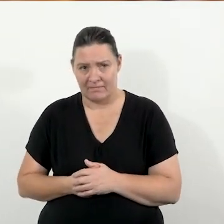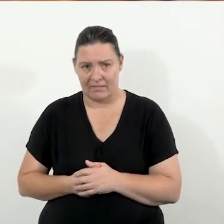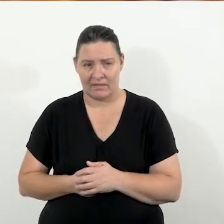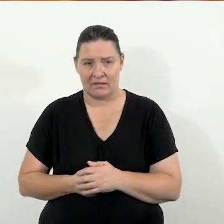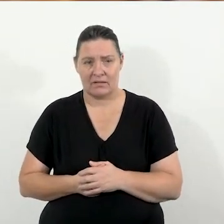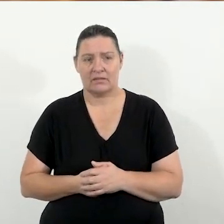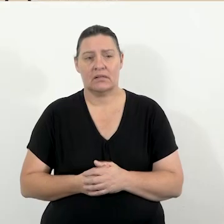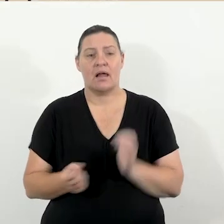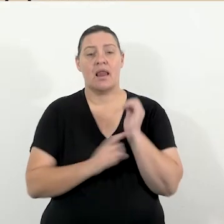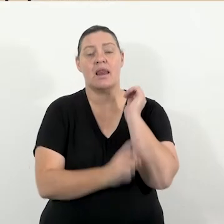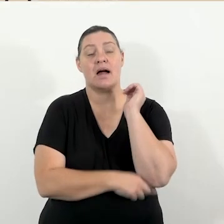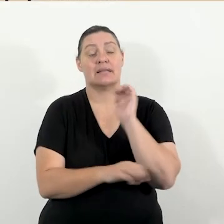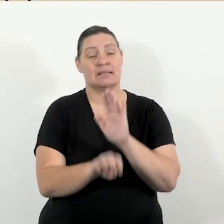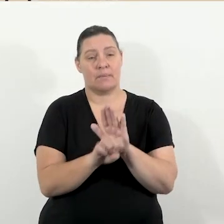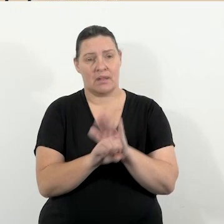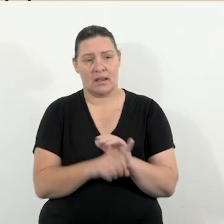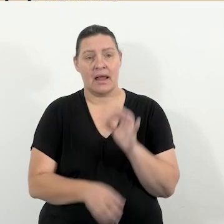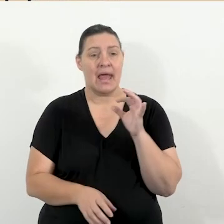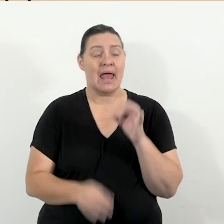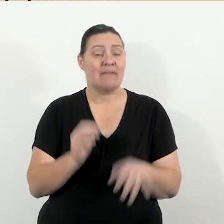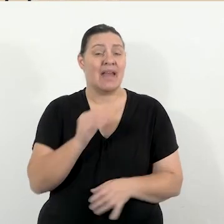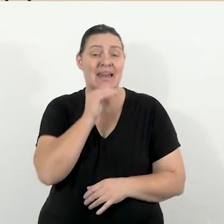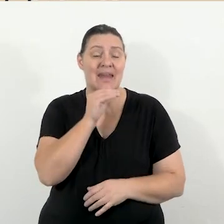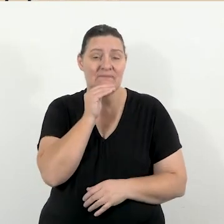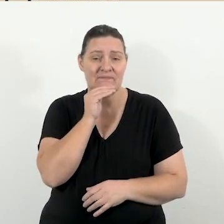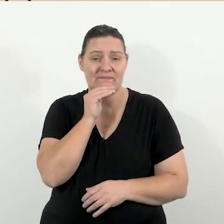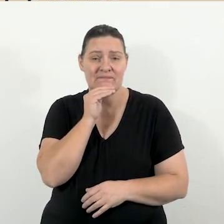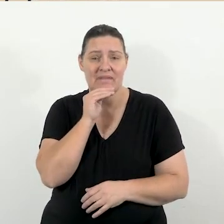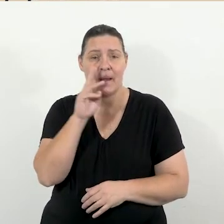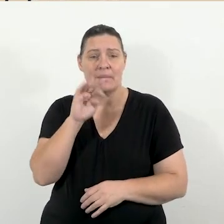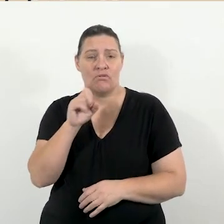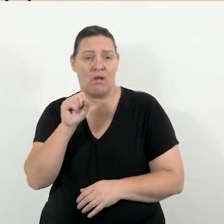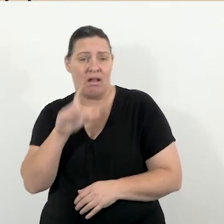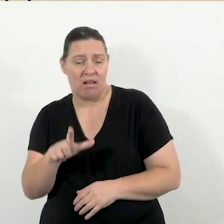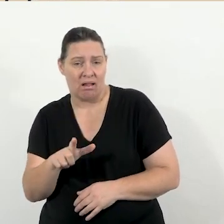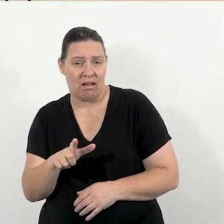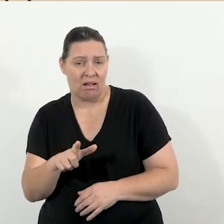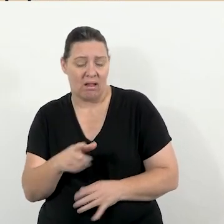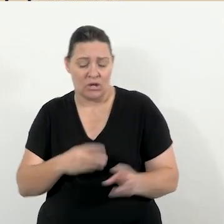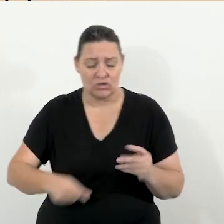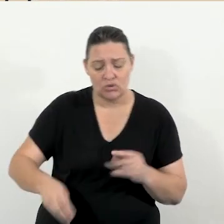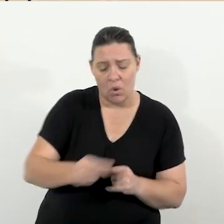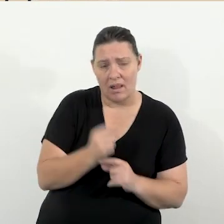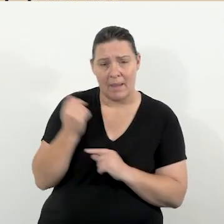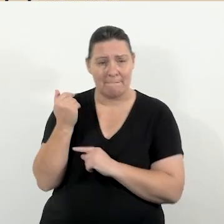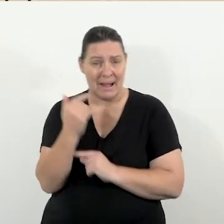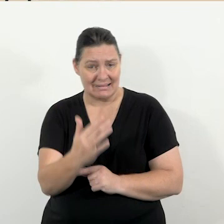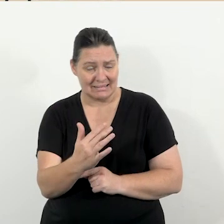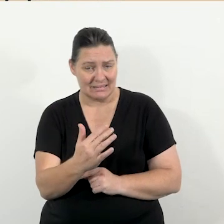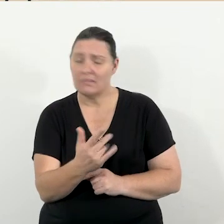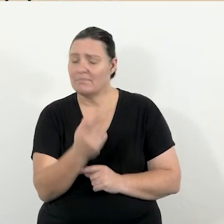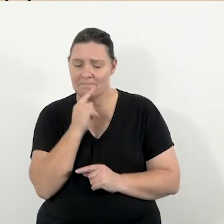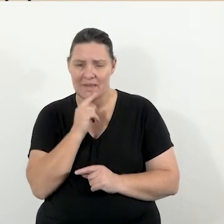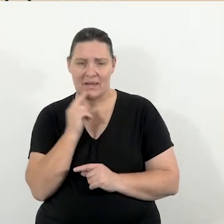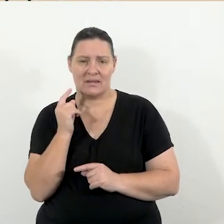look at the other example, the last one, which is if there are no sufficient minerals in the soil, plants cannot